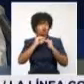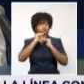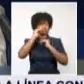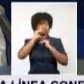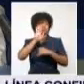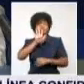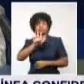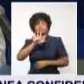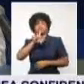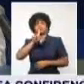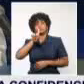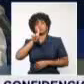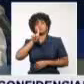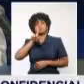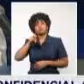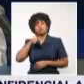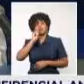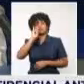48.4 are female,